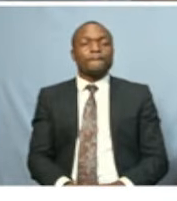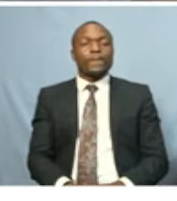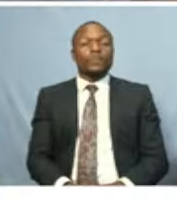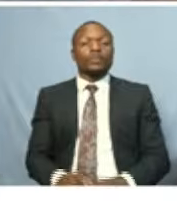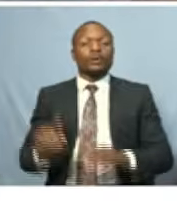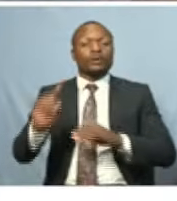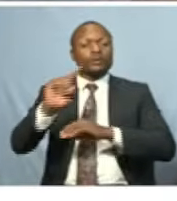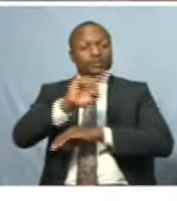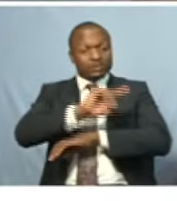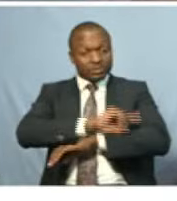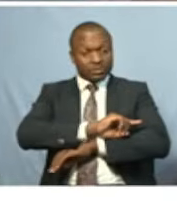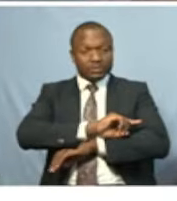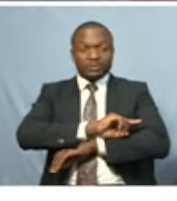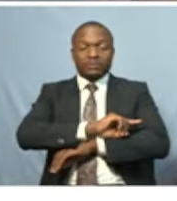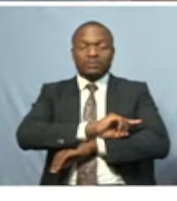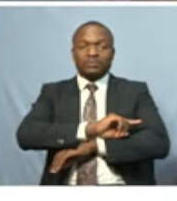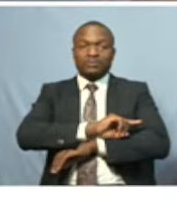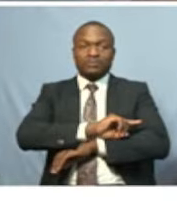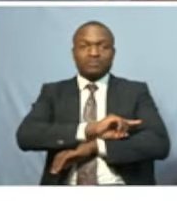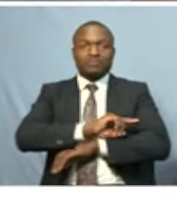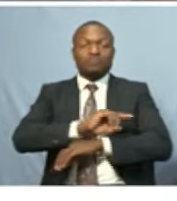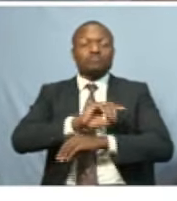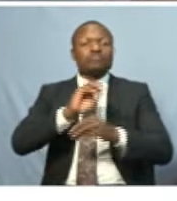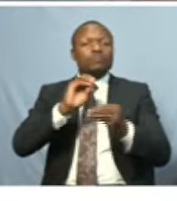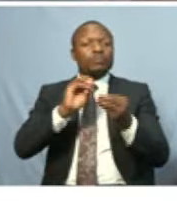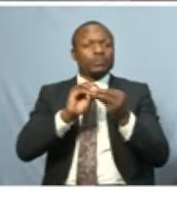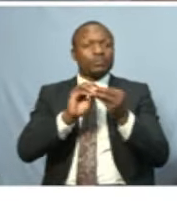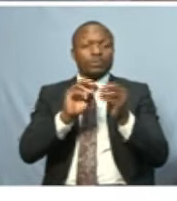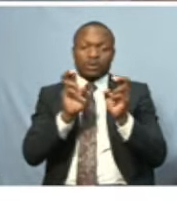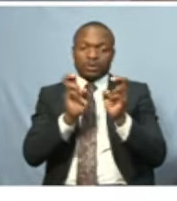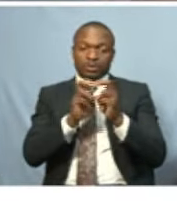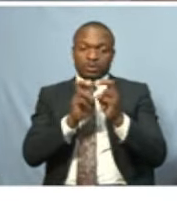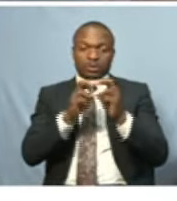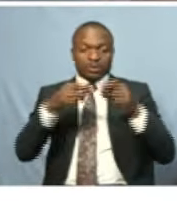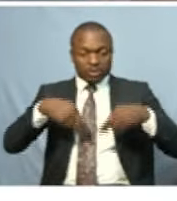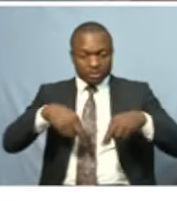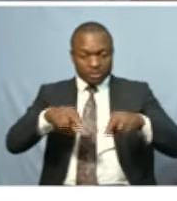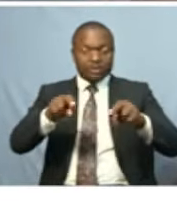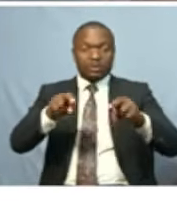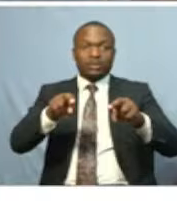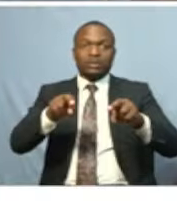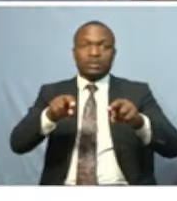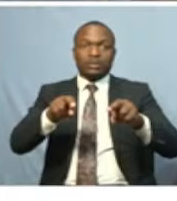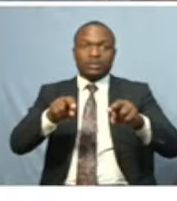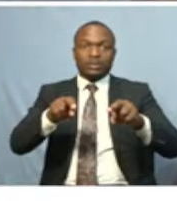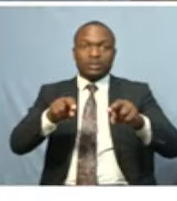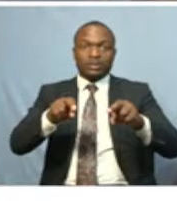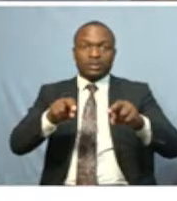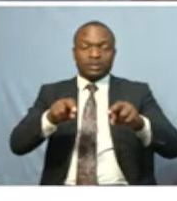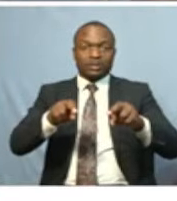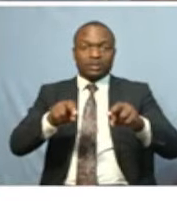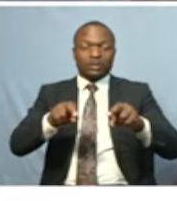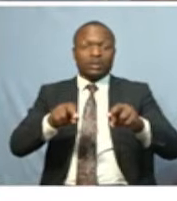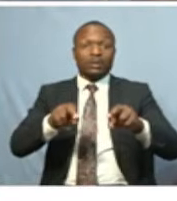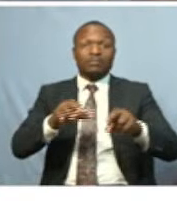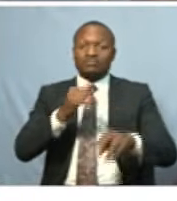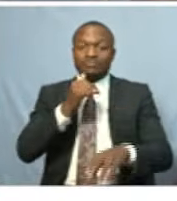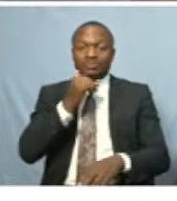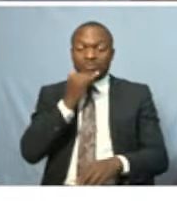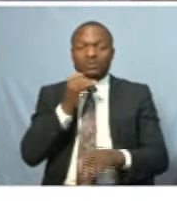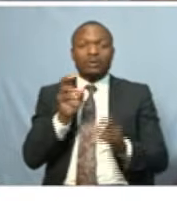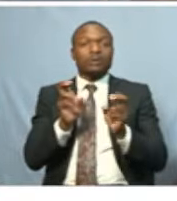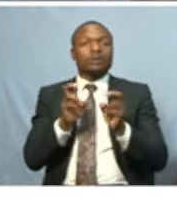of grossly inflated road contracts and ghost transport projects. Madam